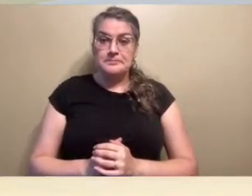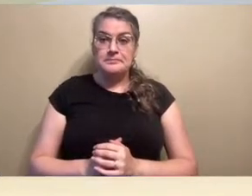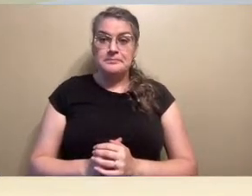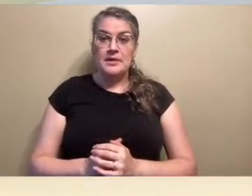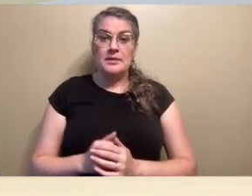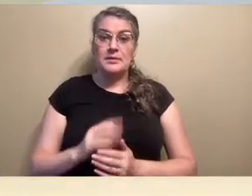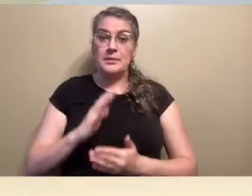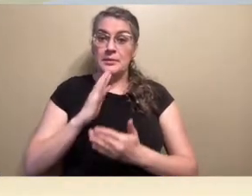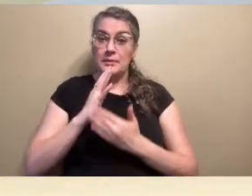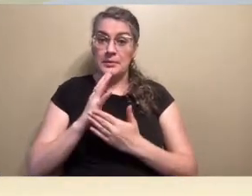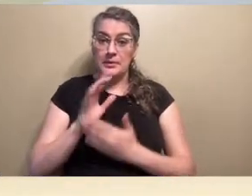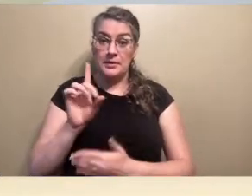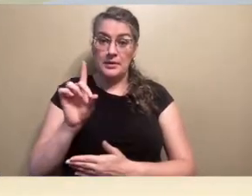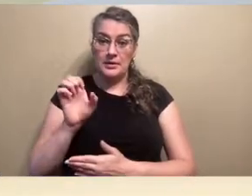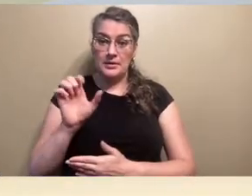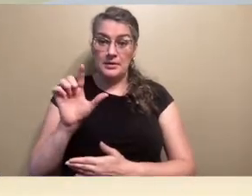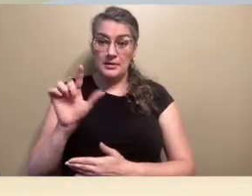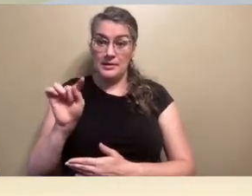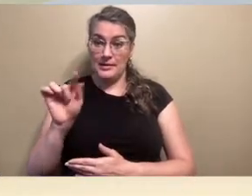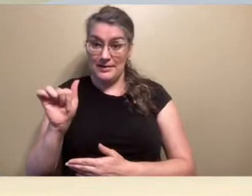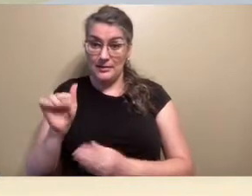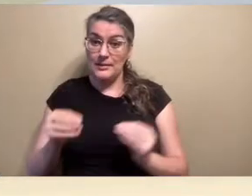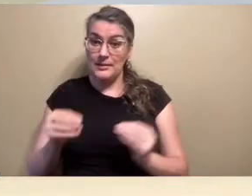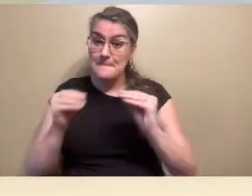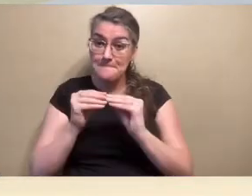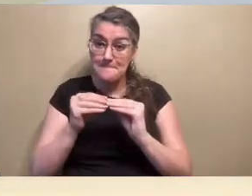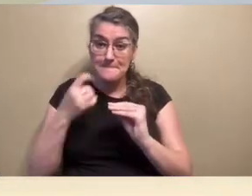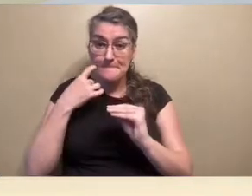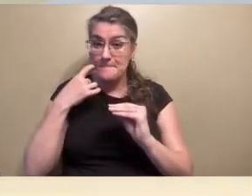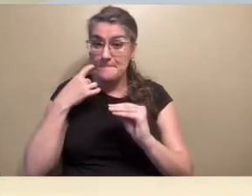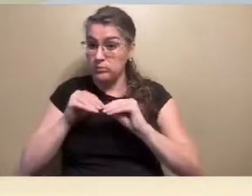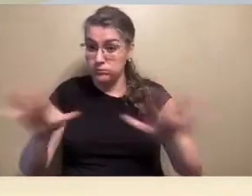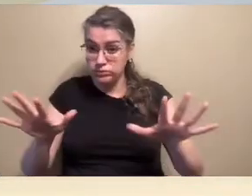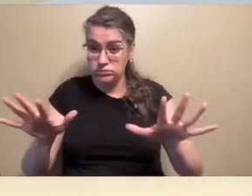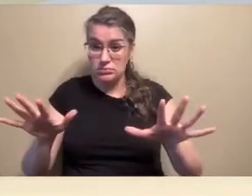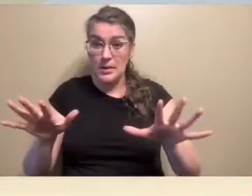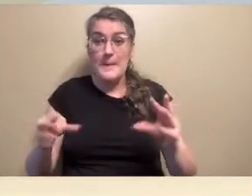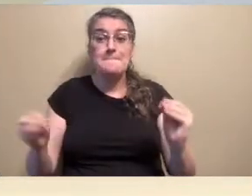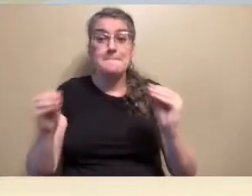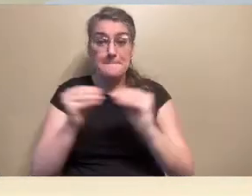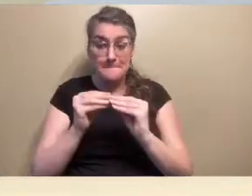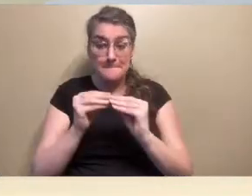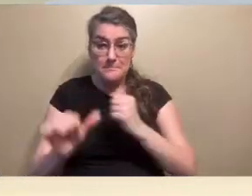Delta variant being more transmissible, 50 to 75% more transmissible and more virulent.